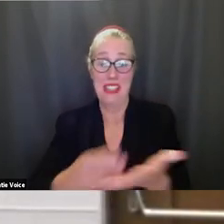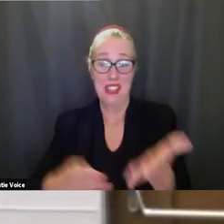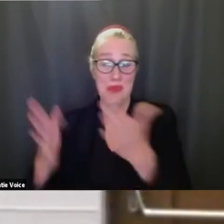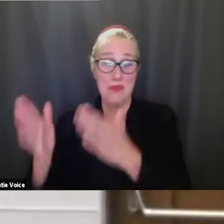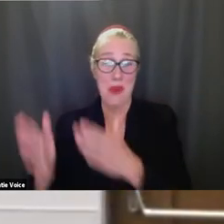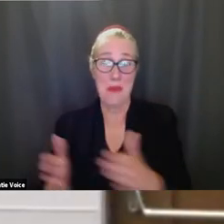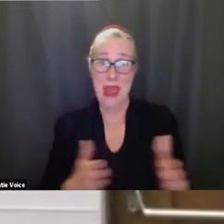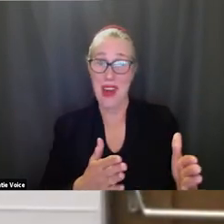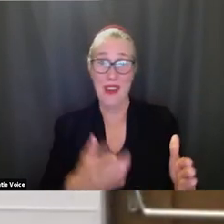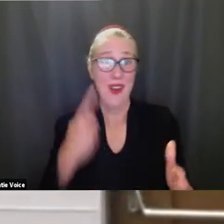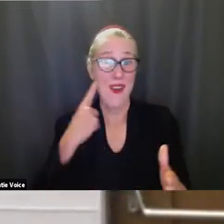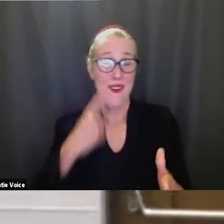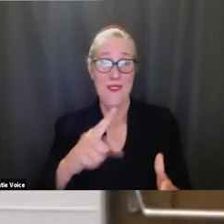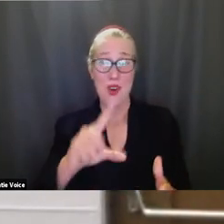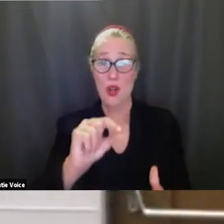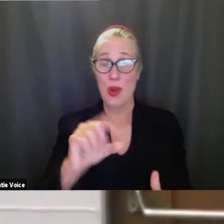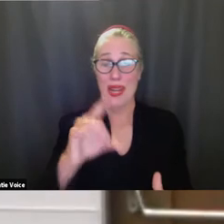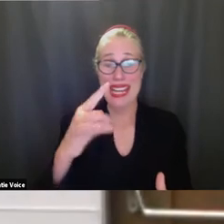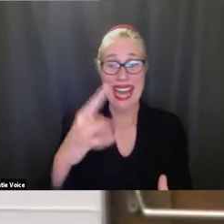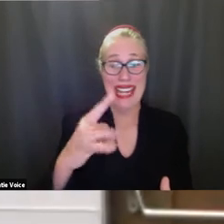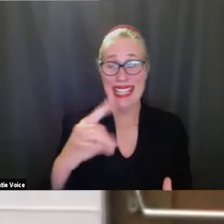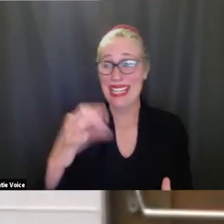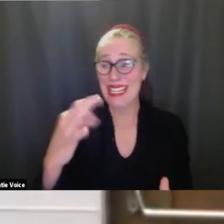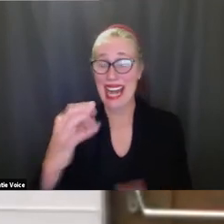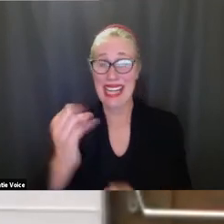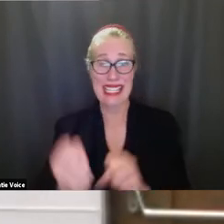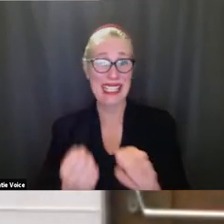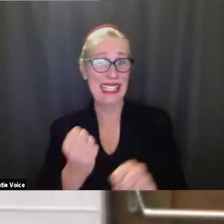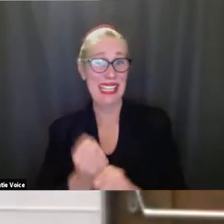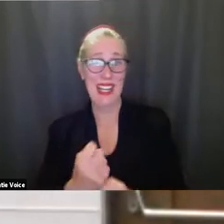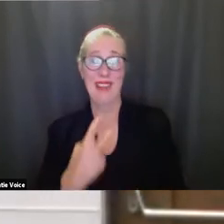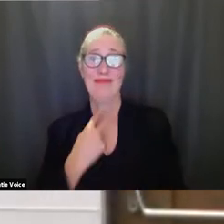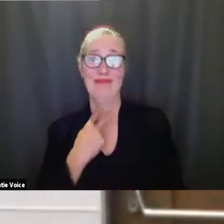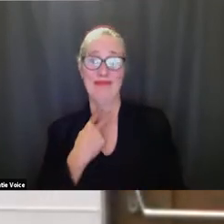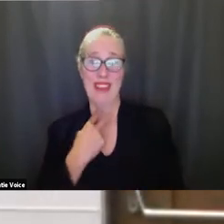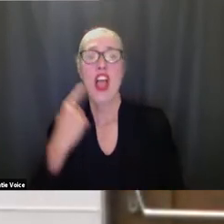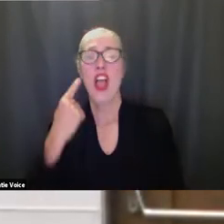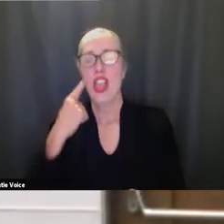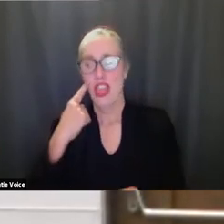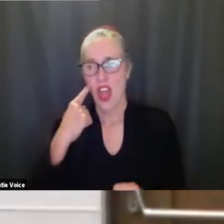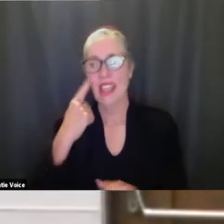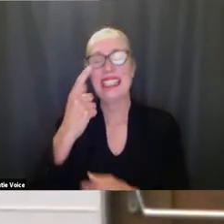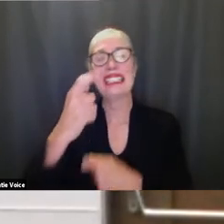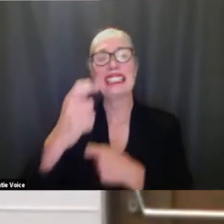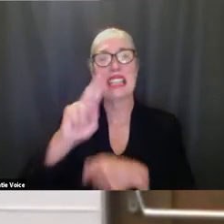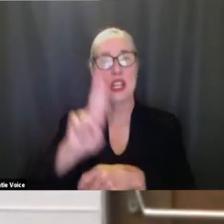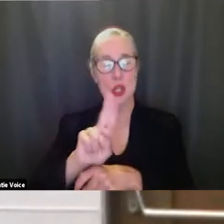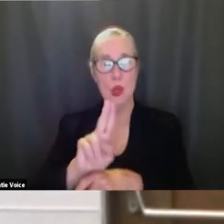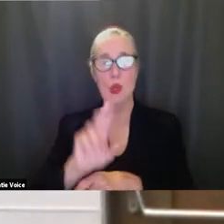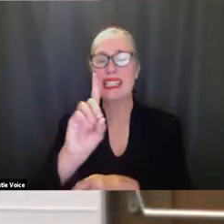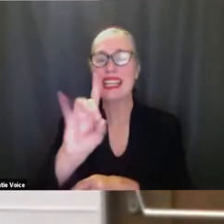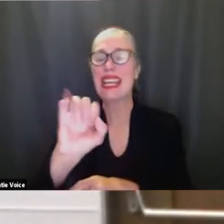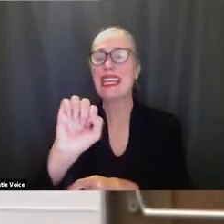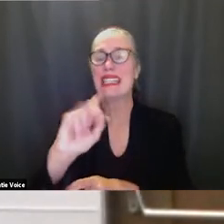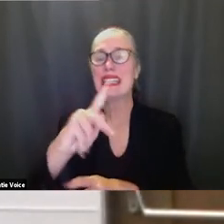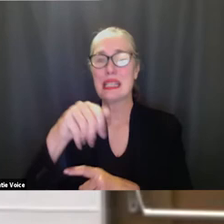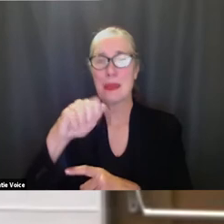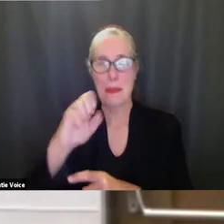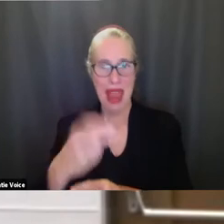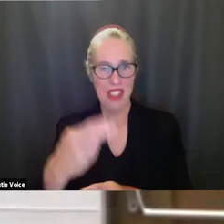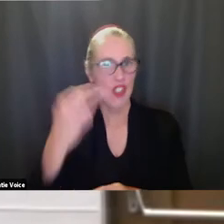for the 2018-19 school year that we would utilize dispatch deputies to respond to the school as